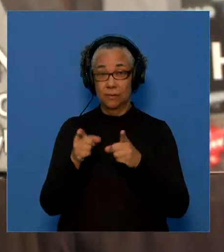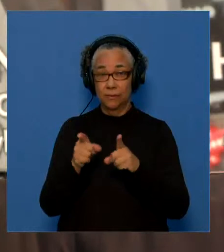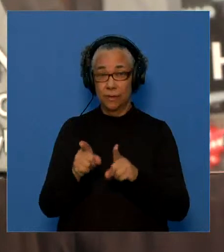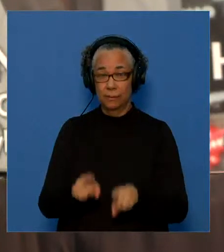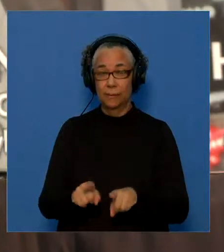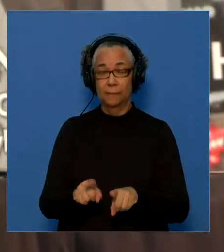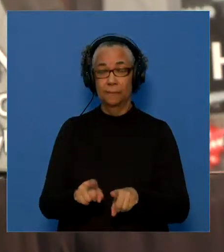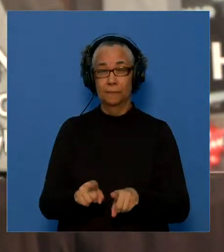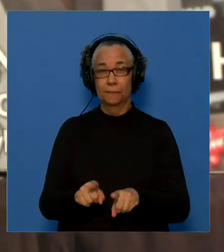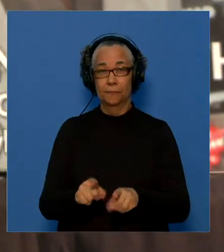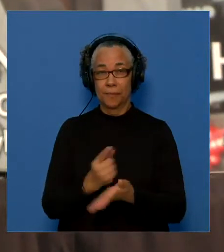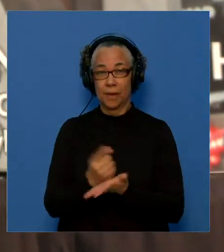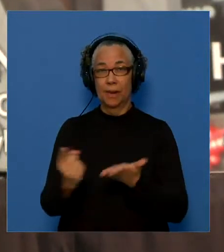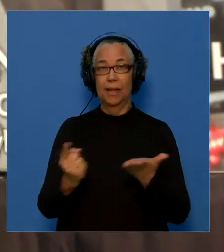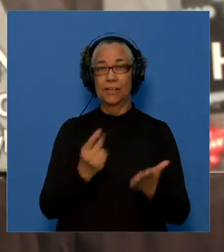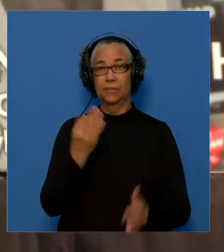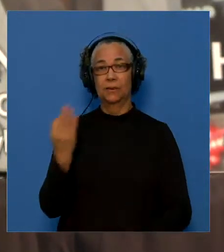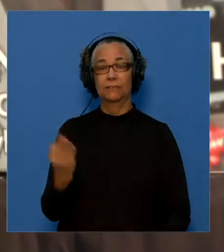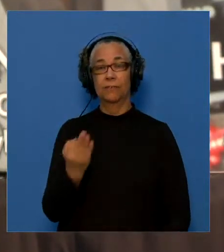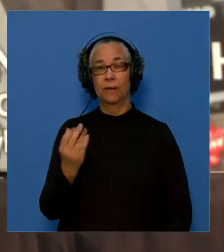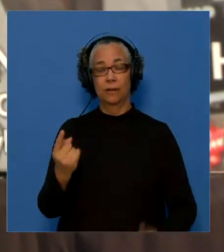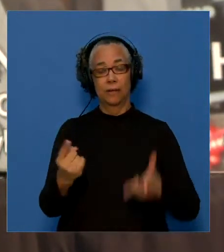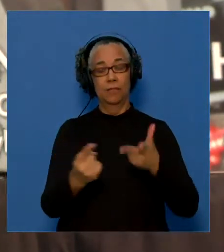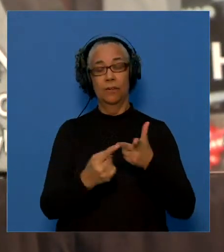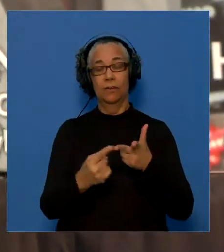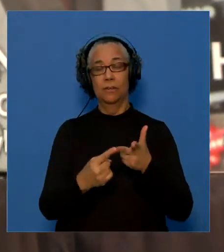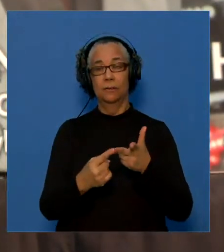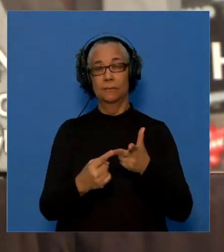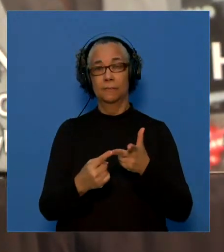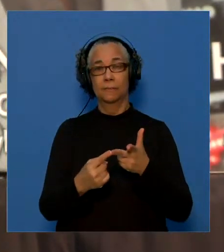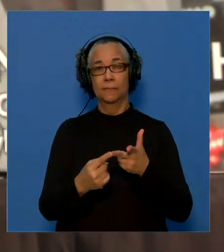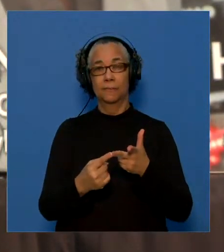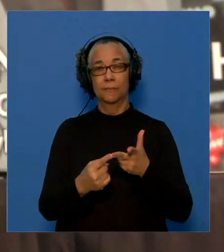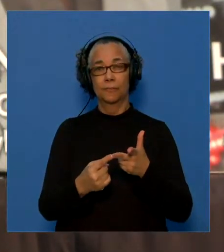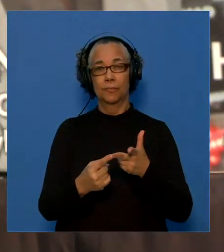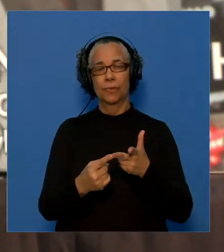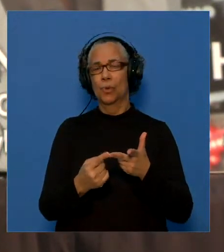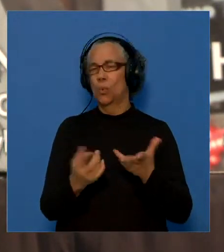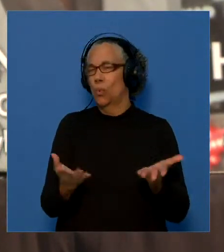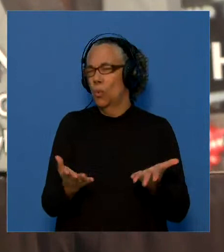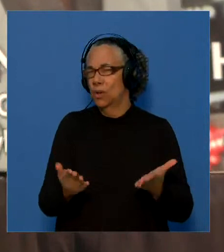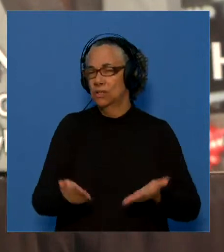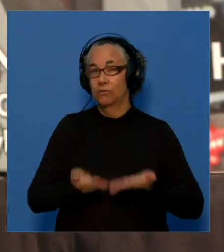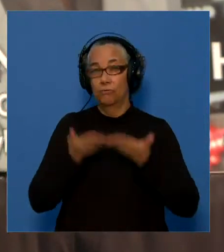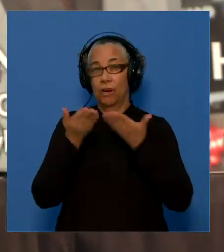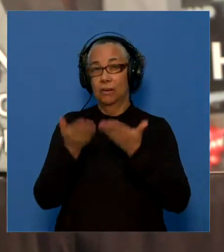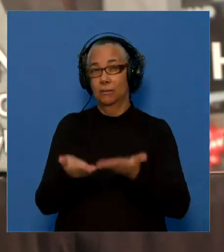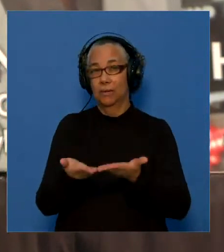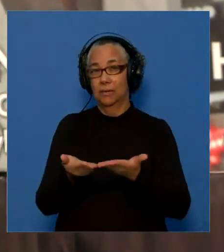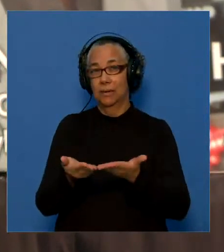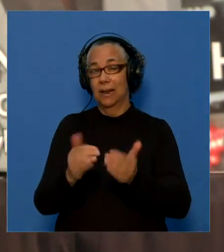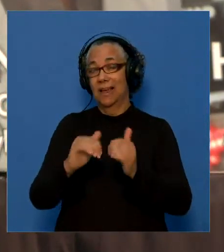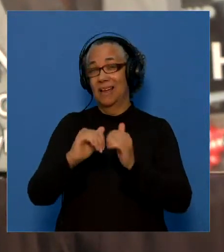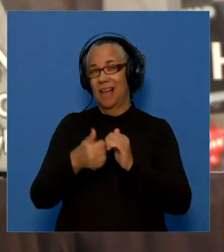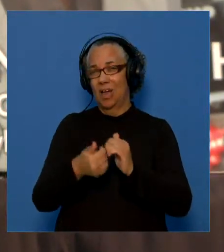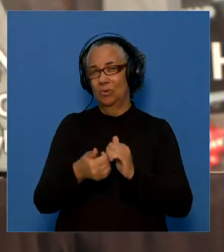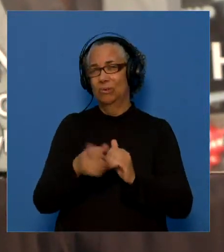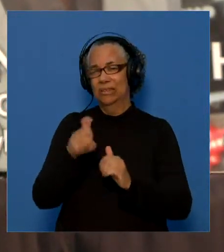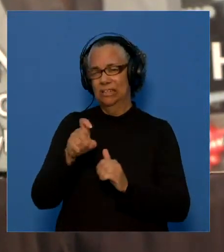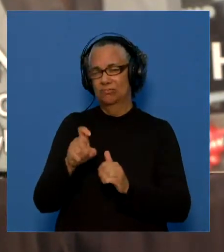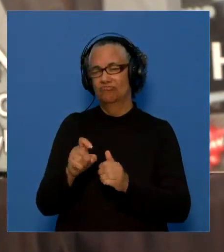of last Friday. And thirdly, its recommendations on how this matter should be